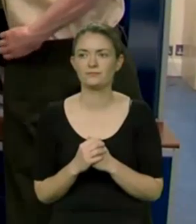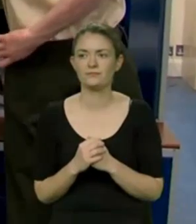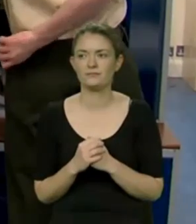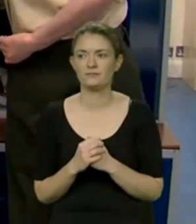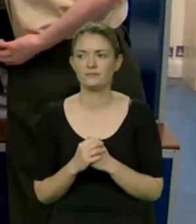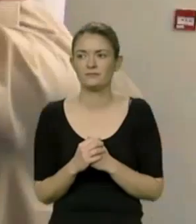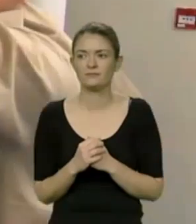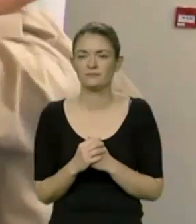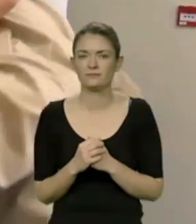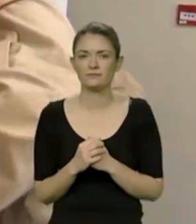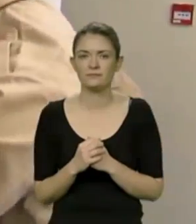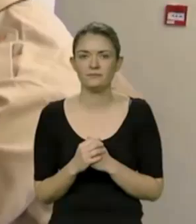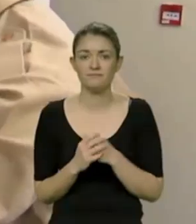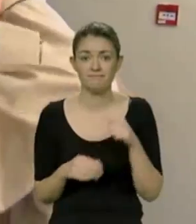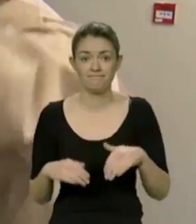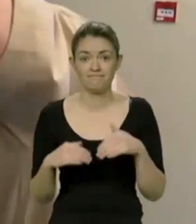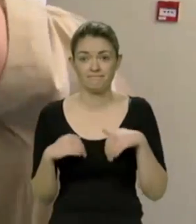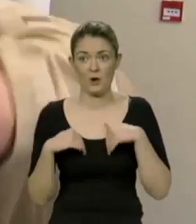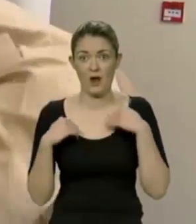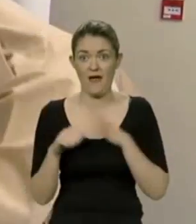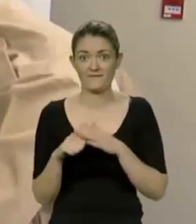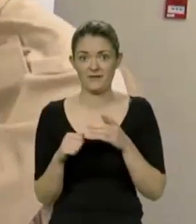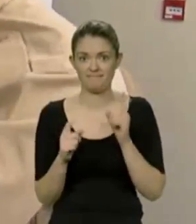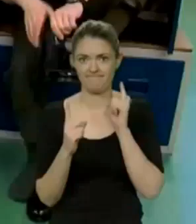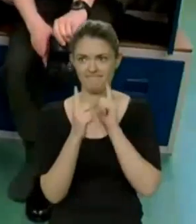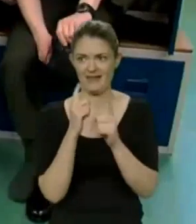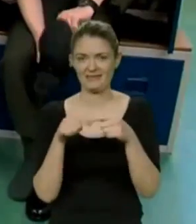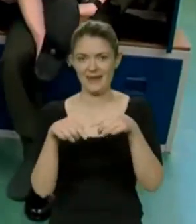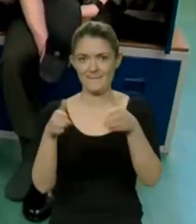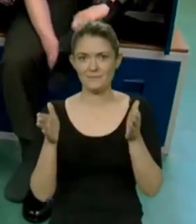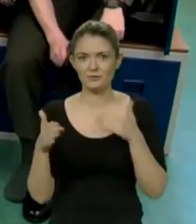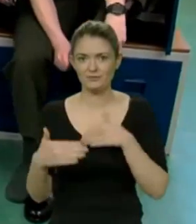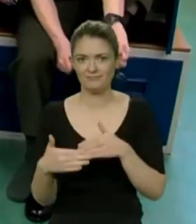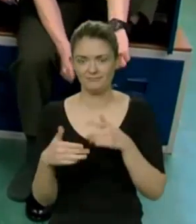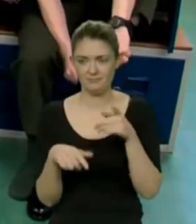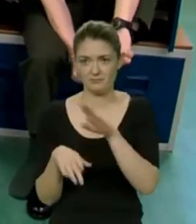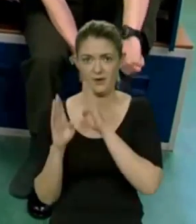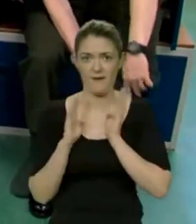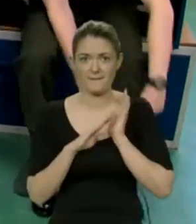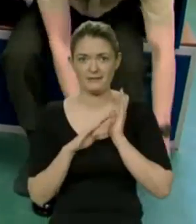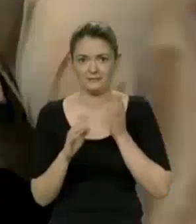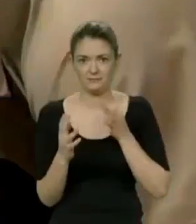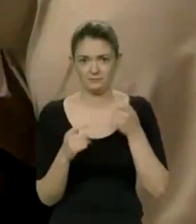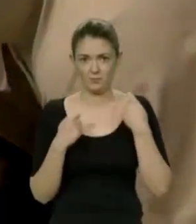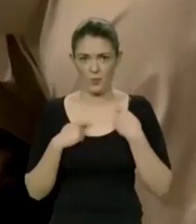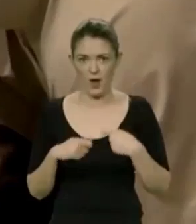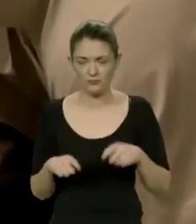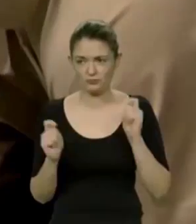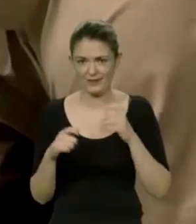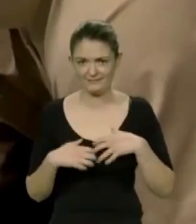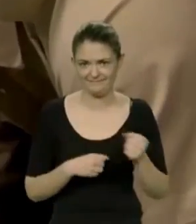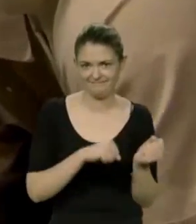It's the morning of the passing out ceremony, and the combats the recruits have worn throughout their training have been swapped for formal